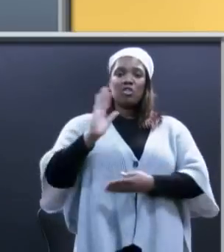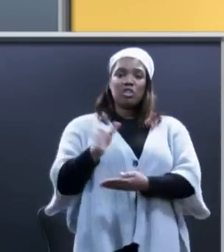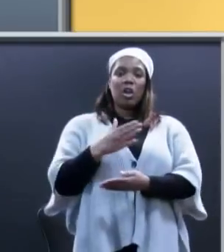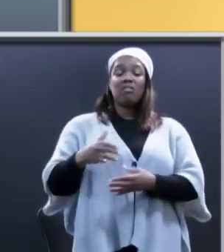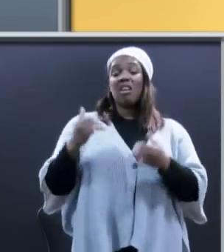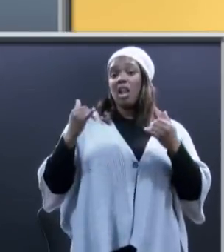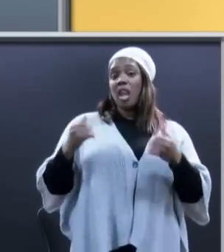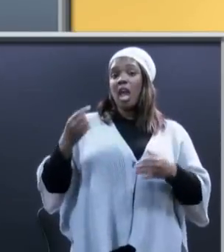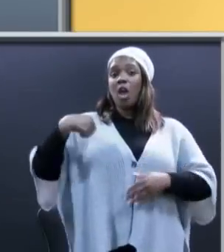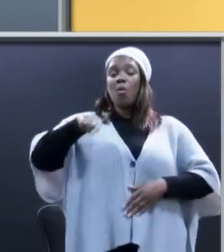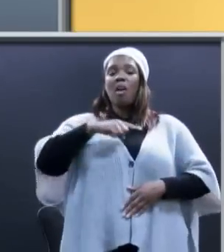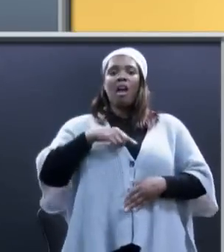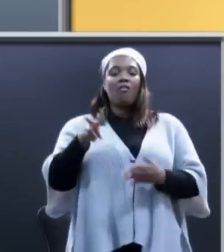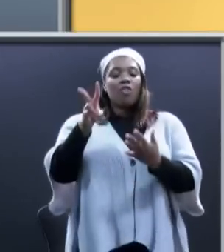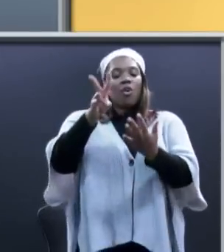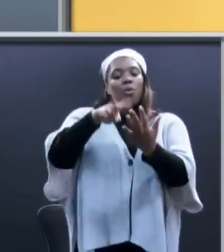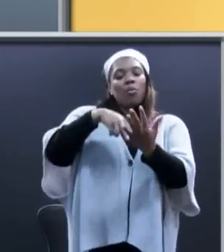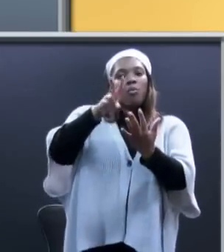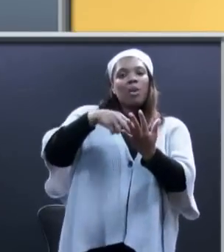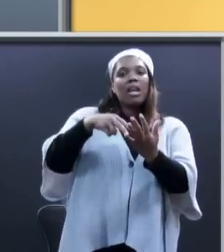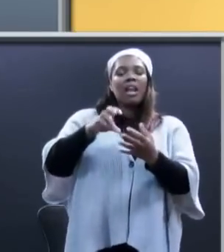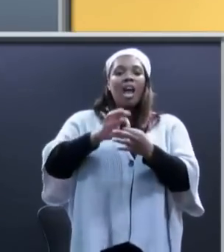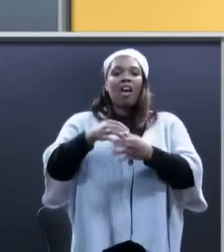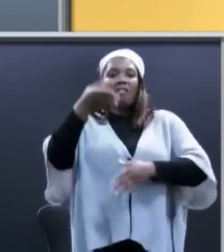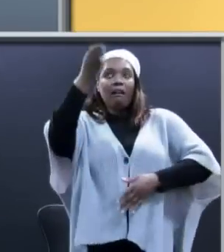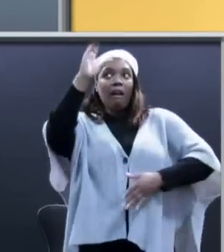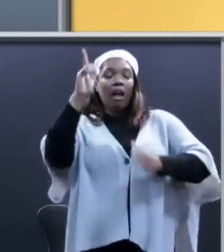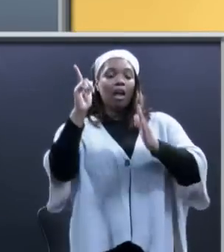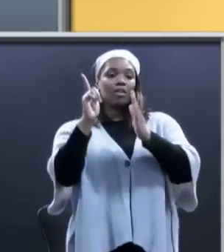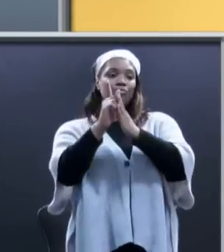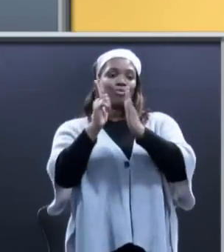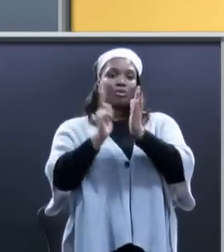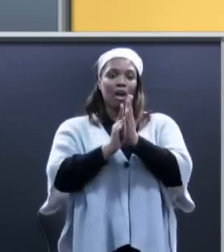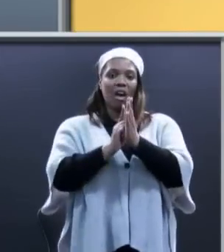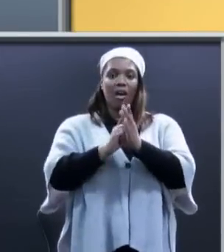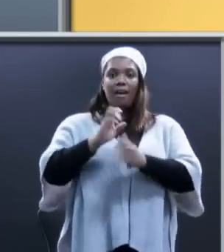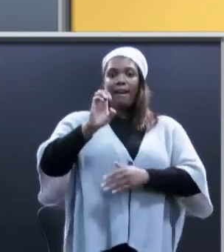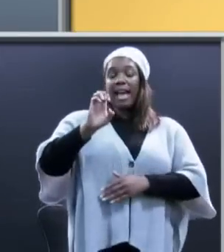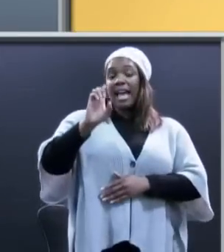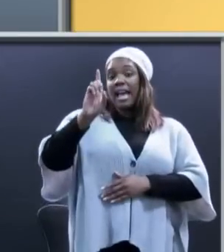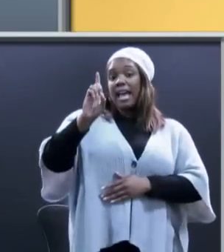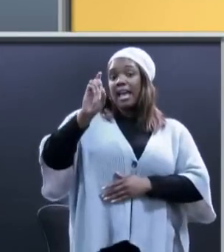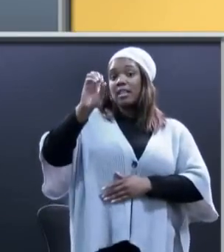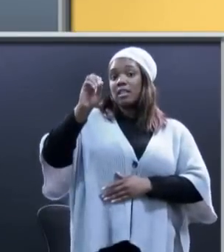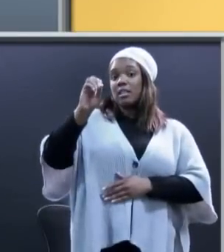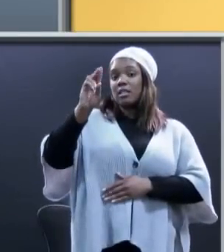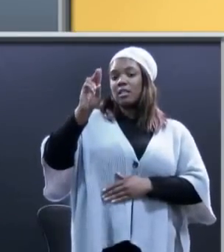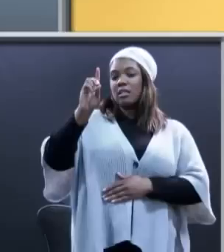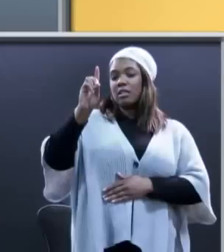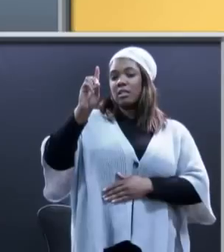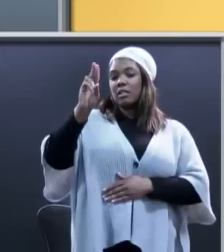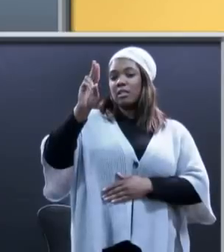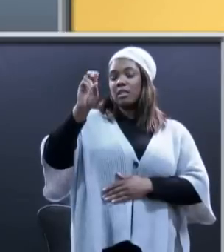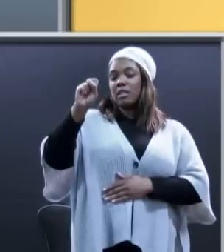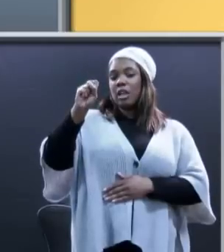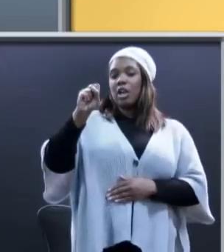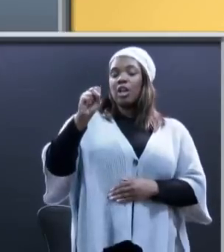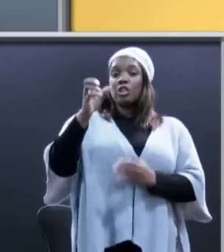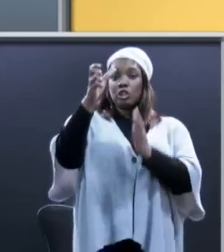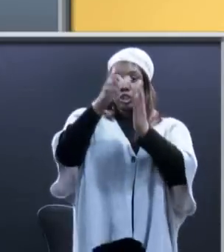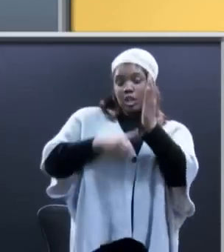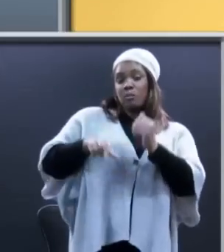Now we will have the reading of the law. Exodus 20th chapter, verses 1 through